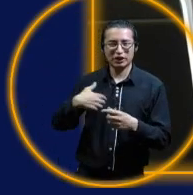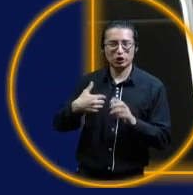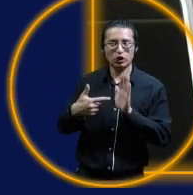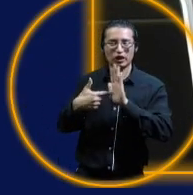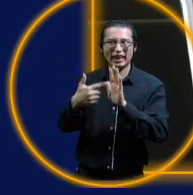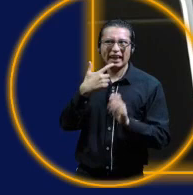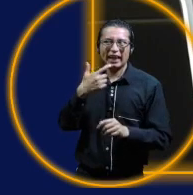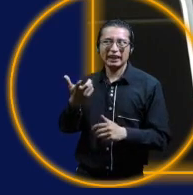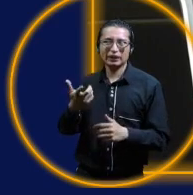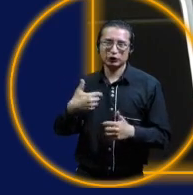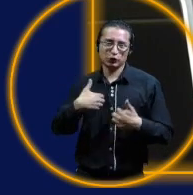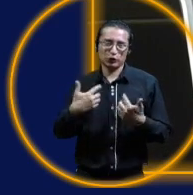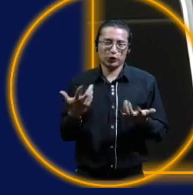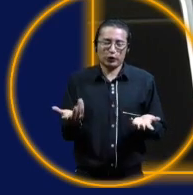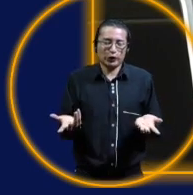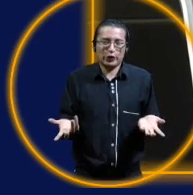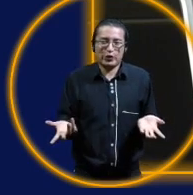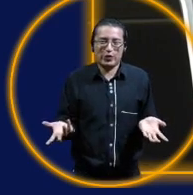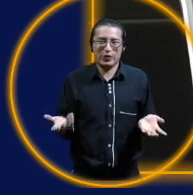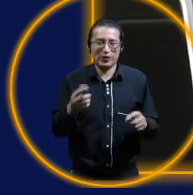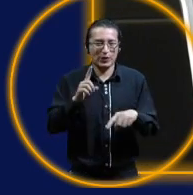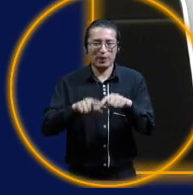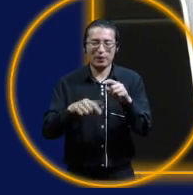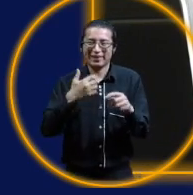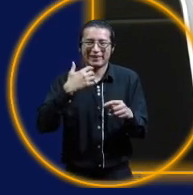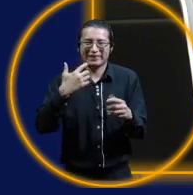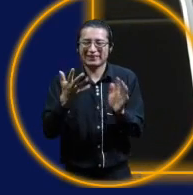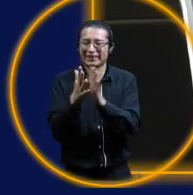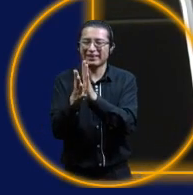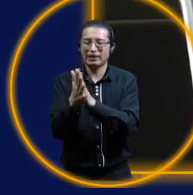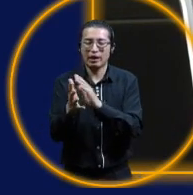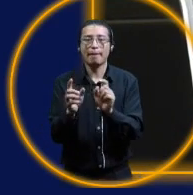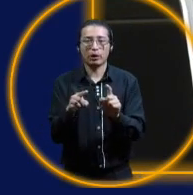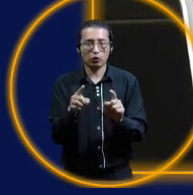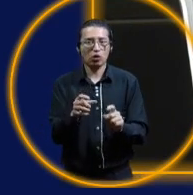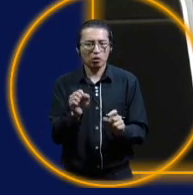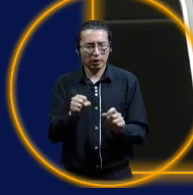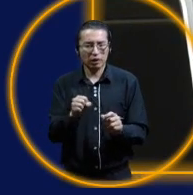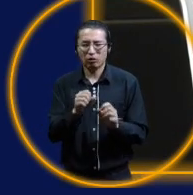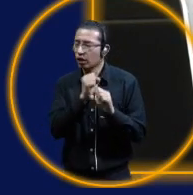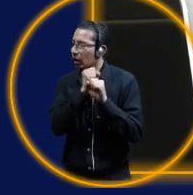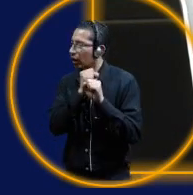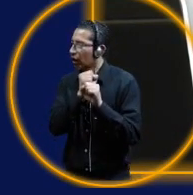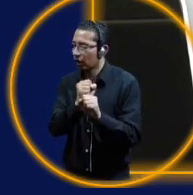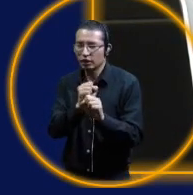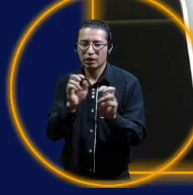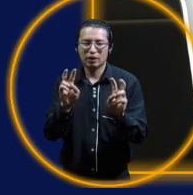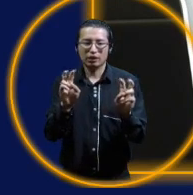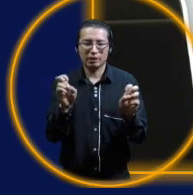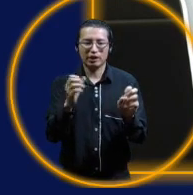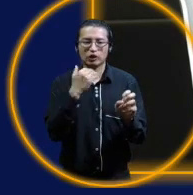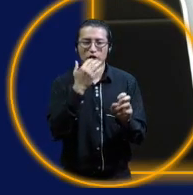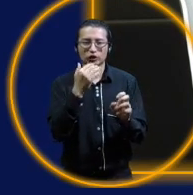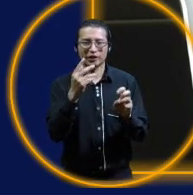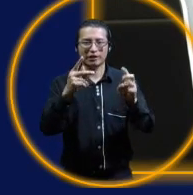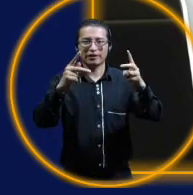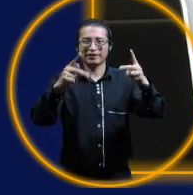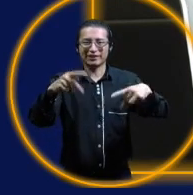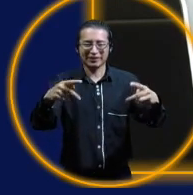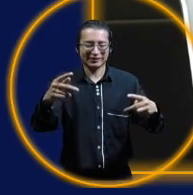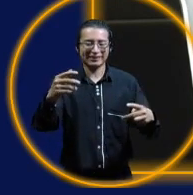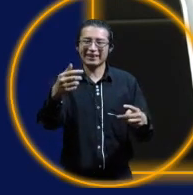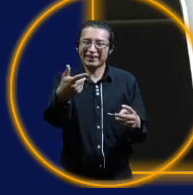but you can definitely think yourself into a hole, because you know what they say, there's no ethical consumption, blah, blah, blah, but